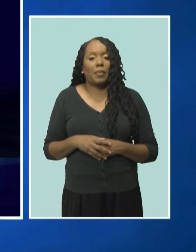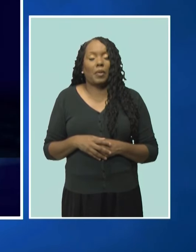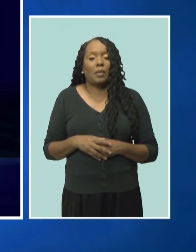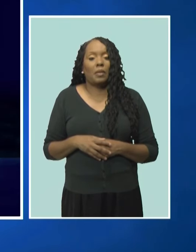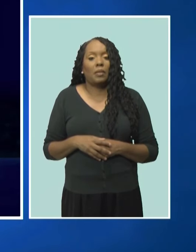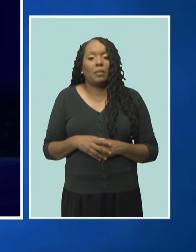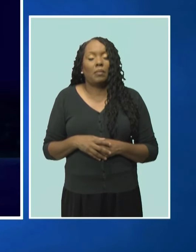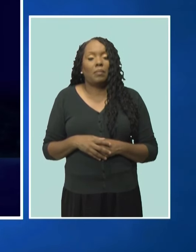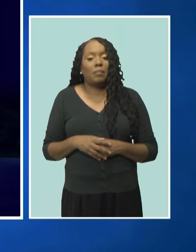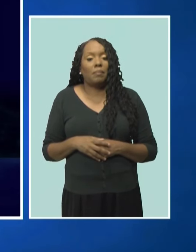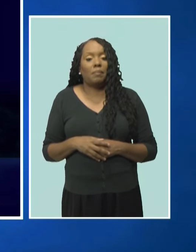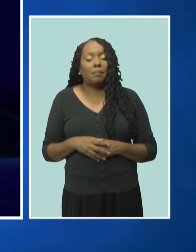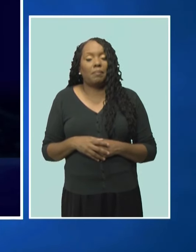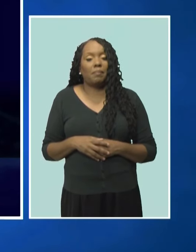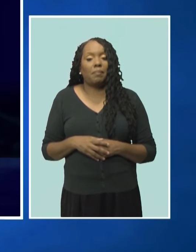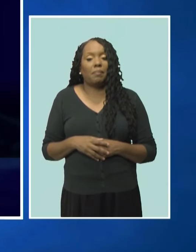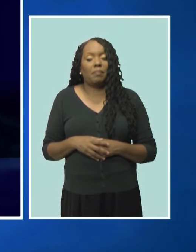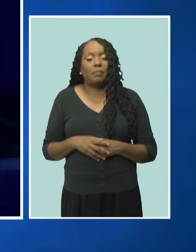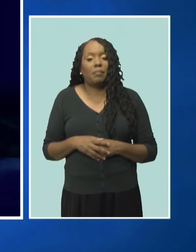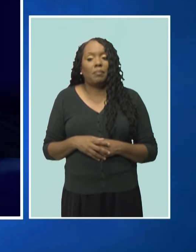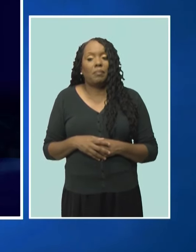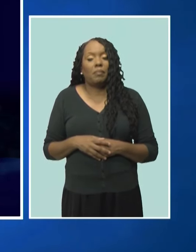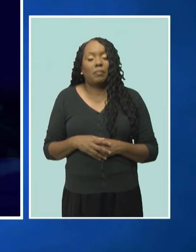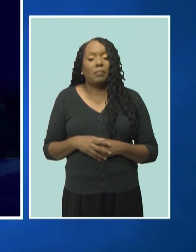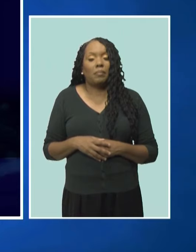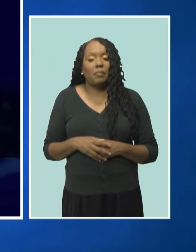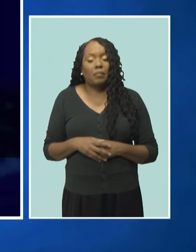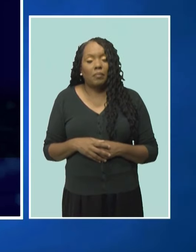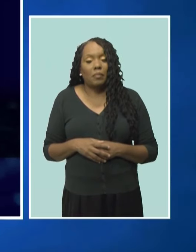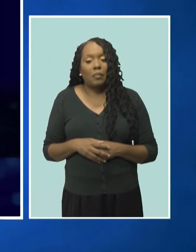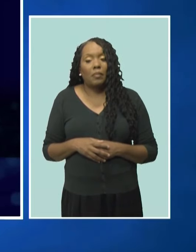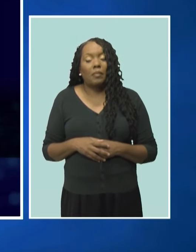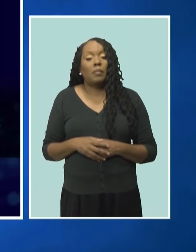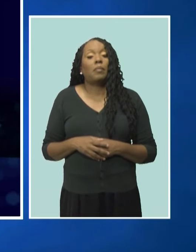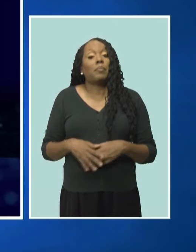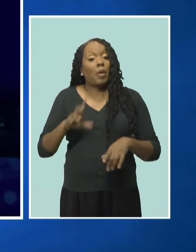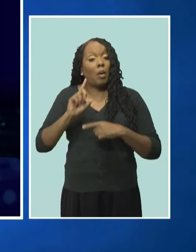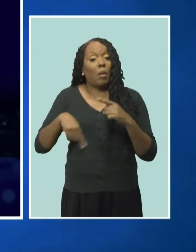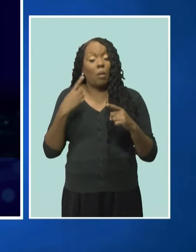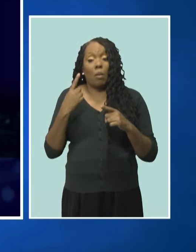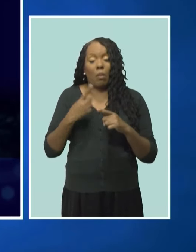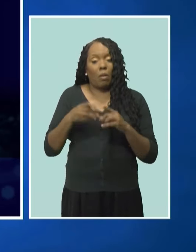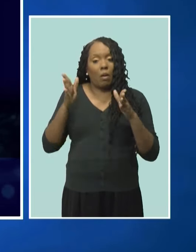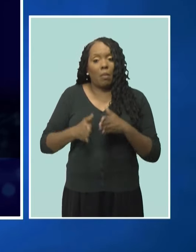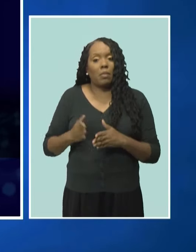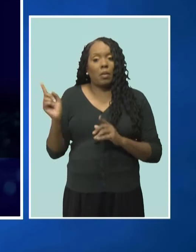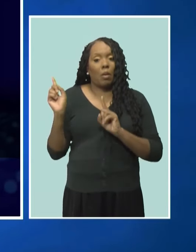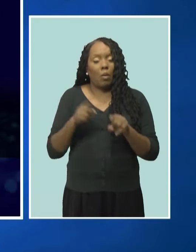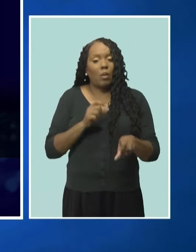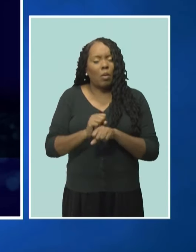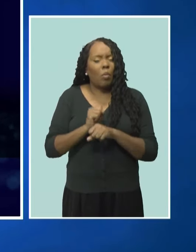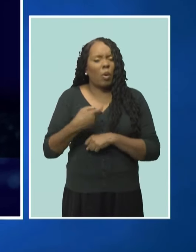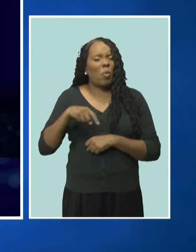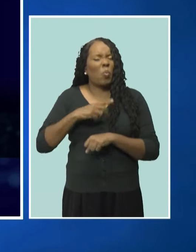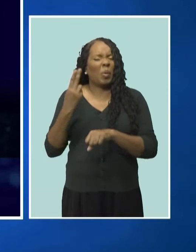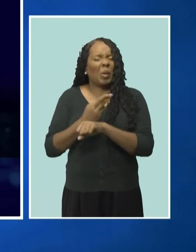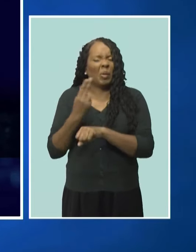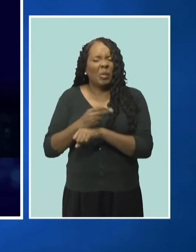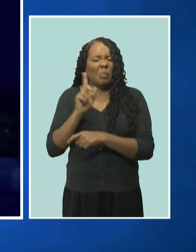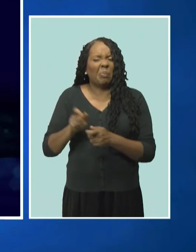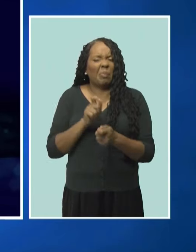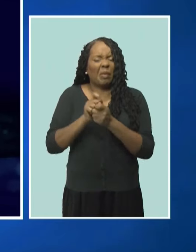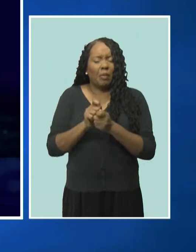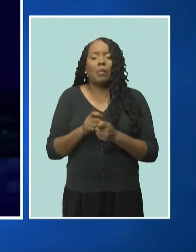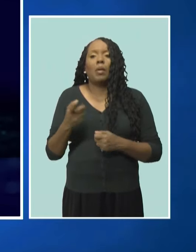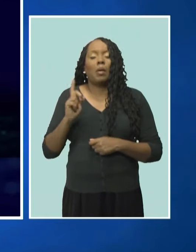do often use is that when a person comes to work on any particular day, it is with a certain sense of